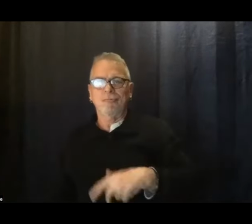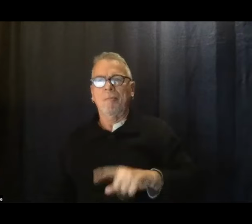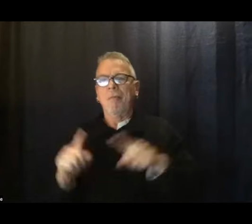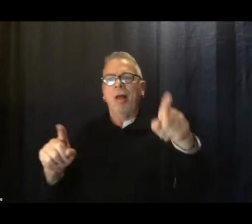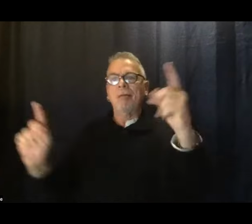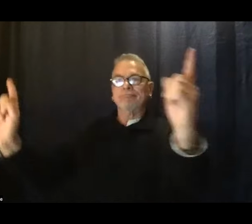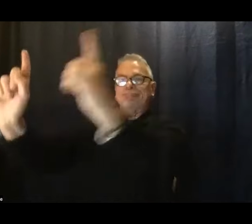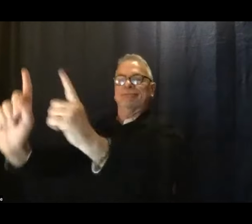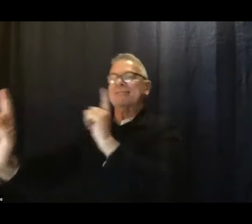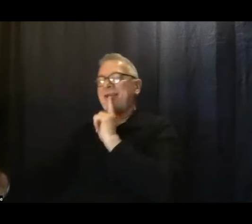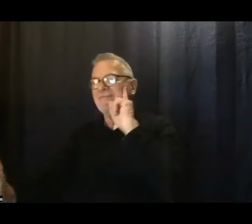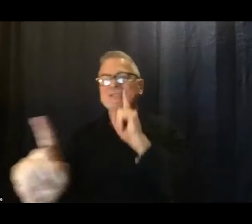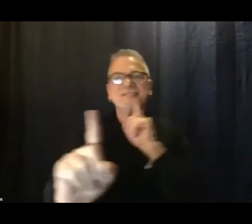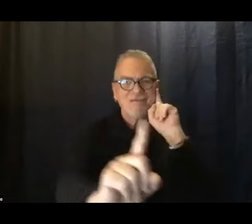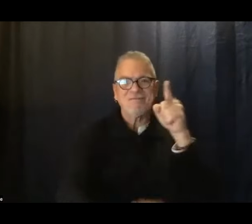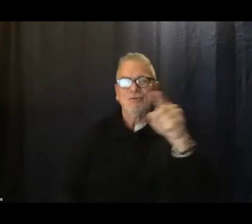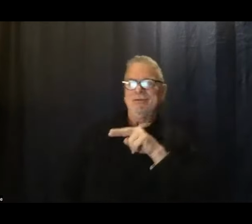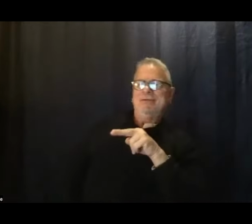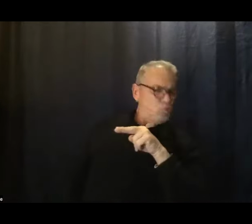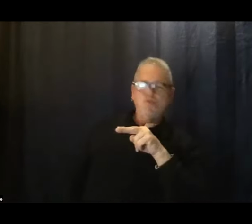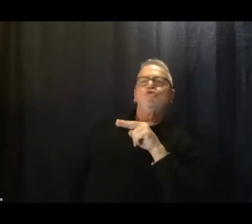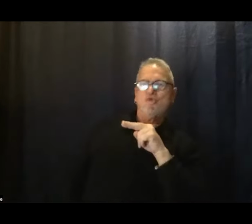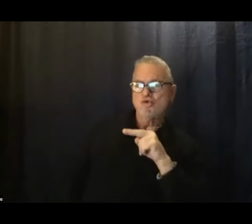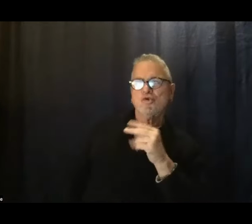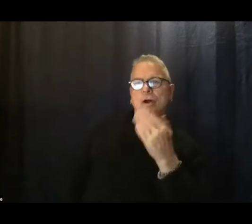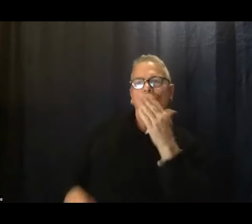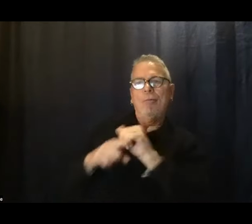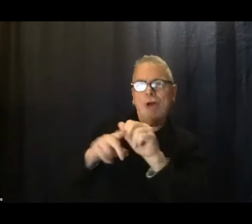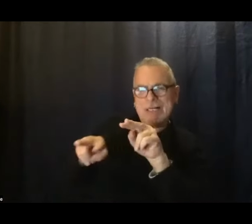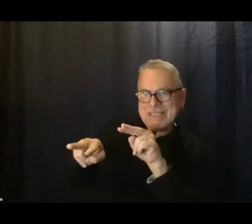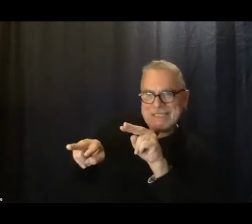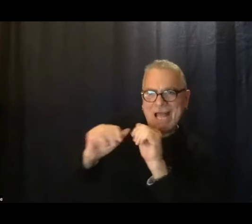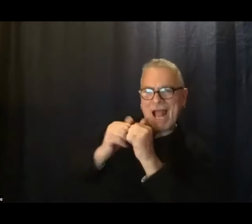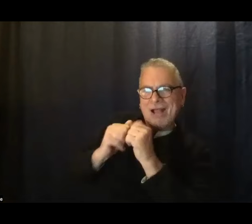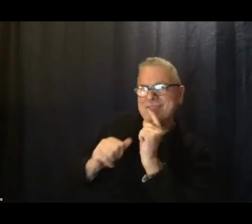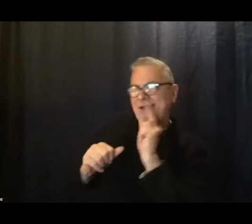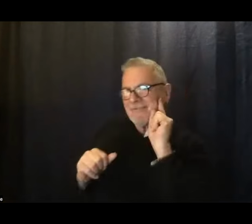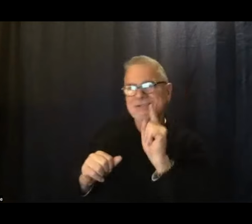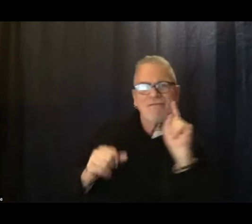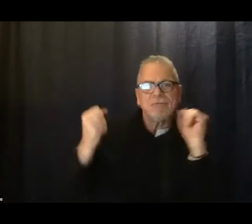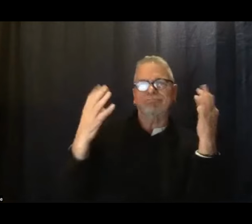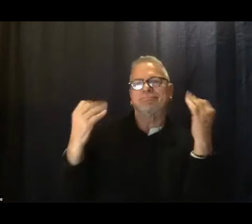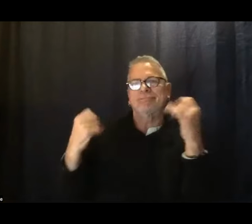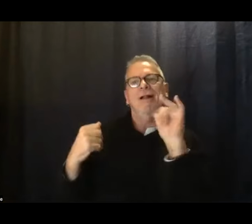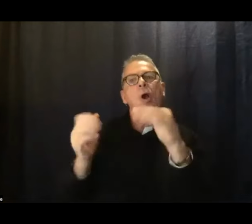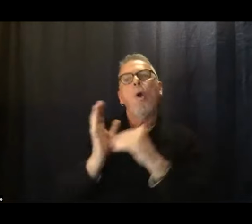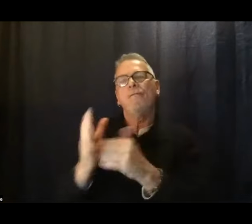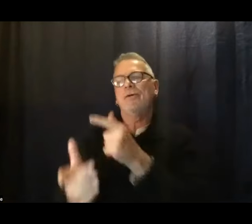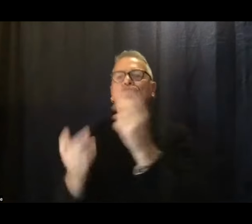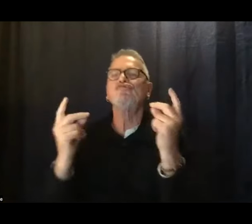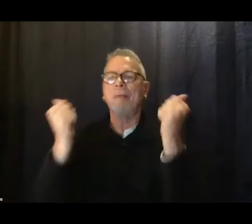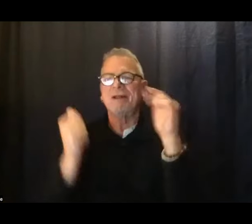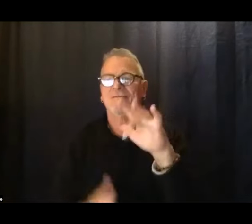how it's being produced, and deaf people have that ability to move back and forth between the two. And oftentimes, you'll see